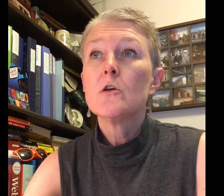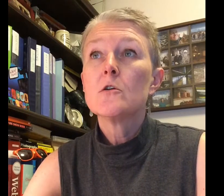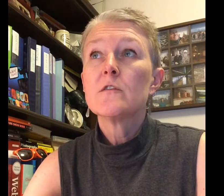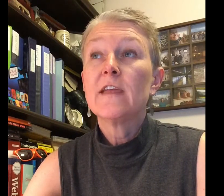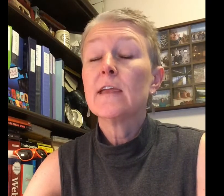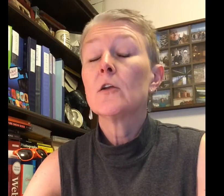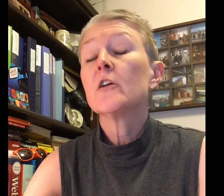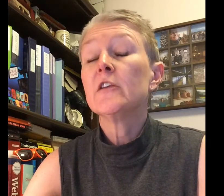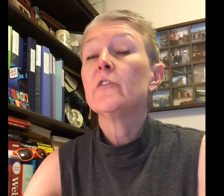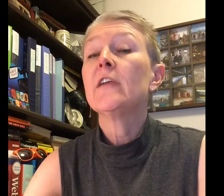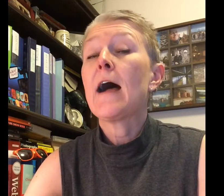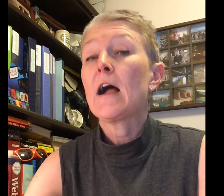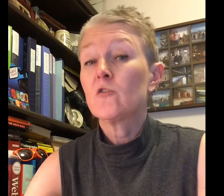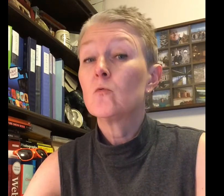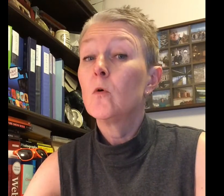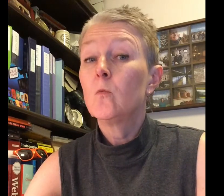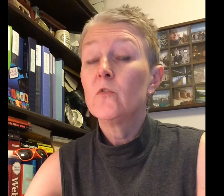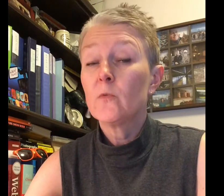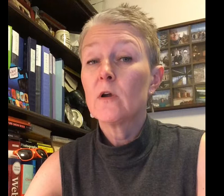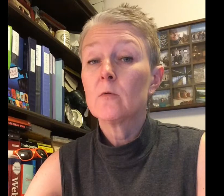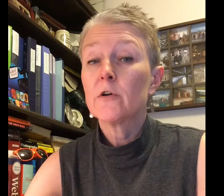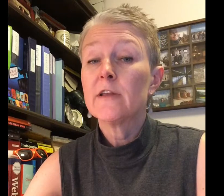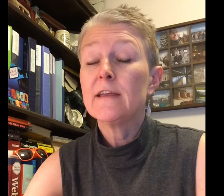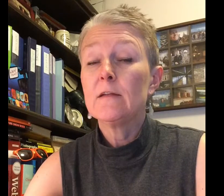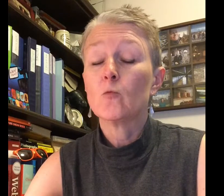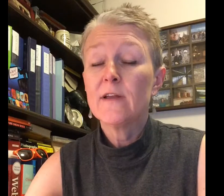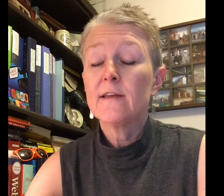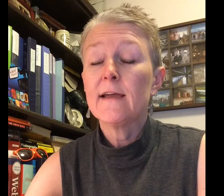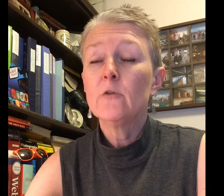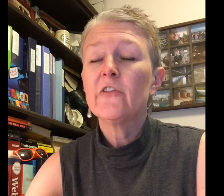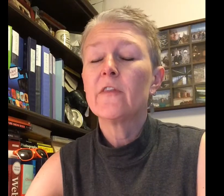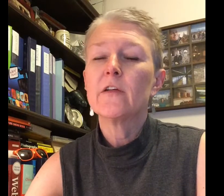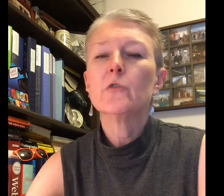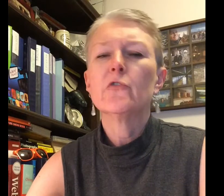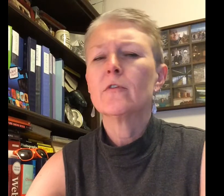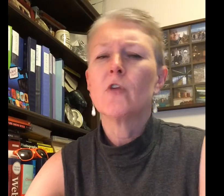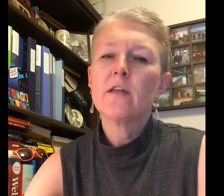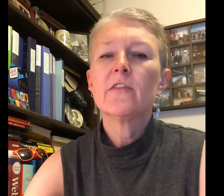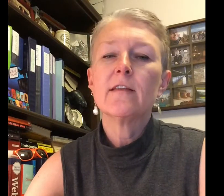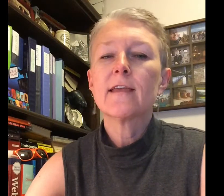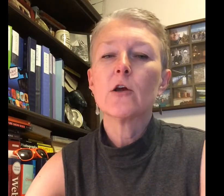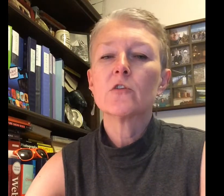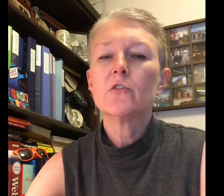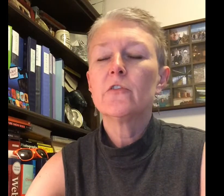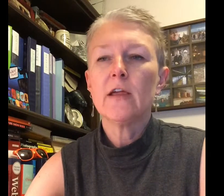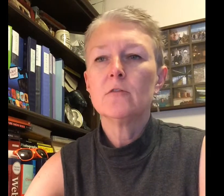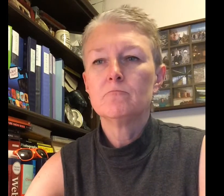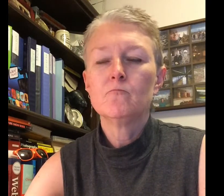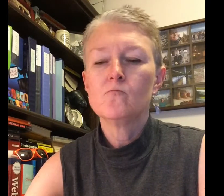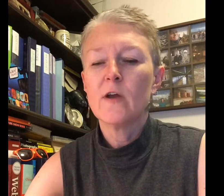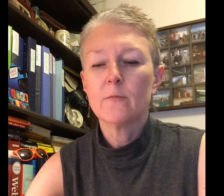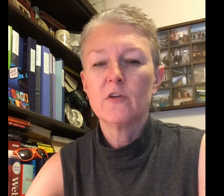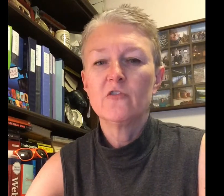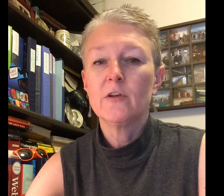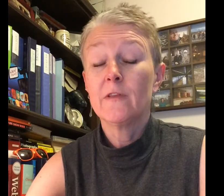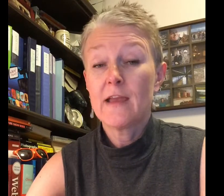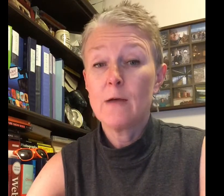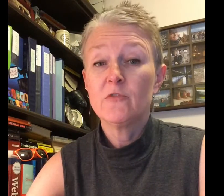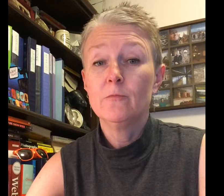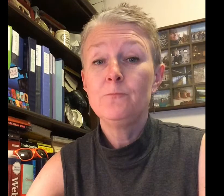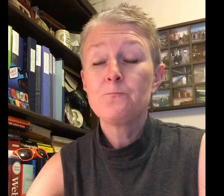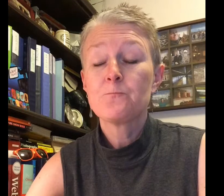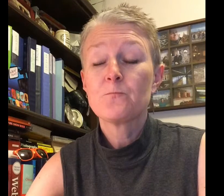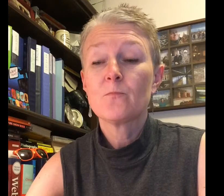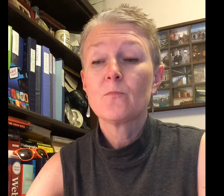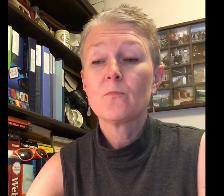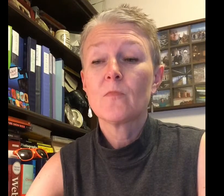that they cannot use the actual swear word written out, so they'll use sort of nonsense characters like what I'm going to show you in the